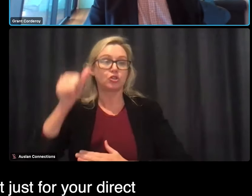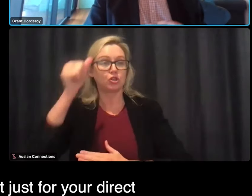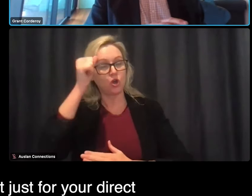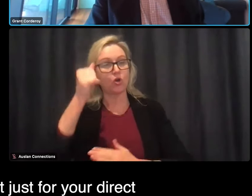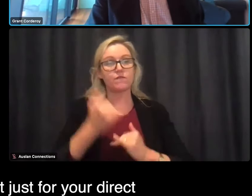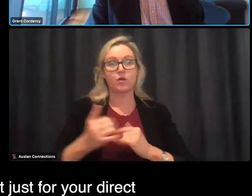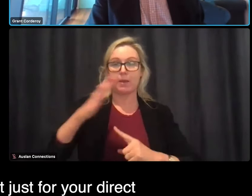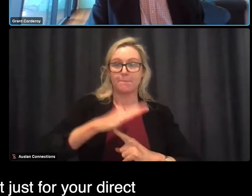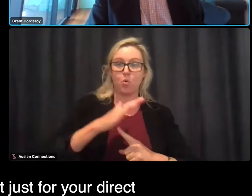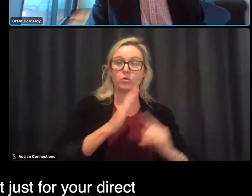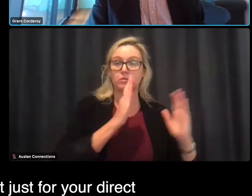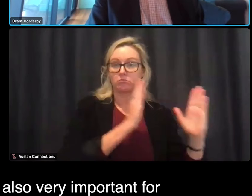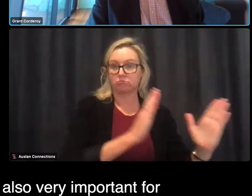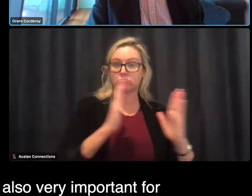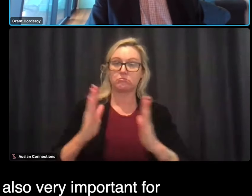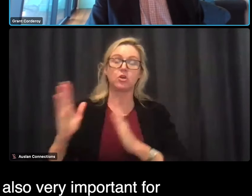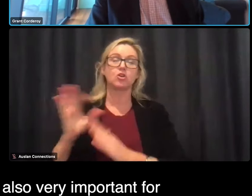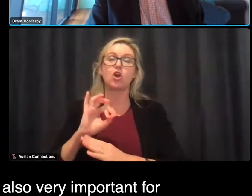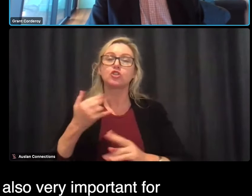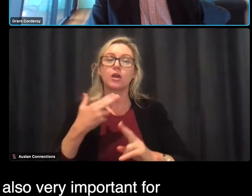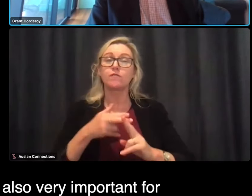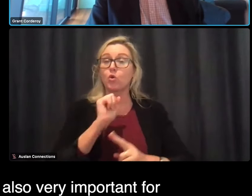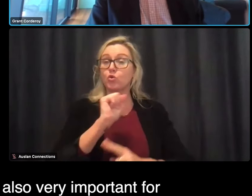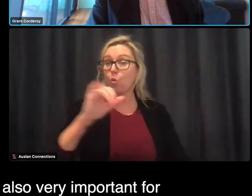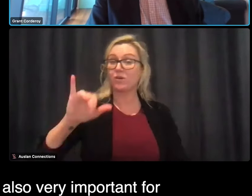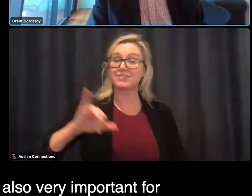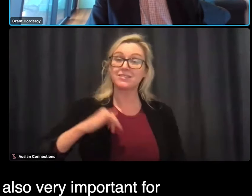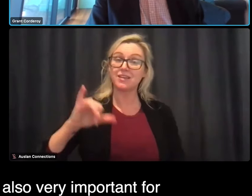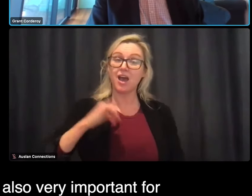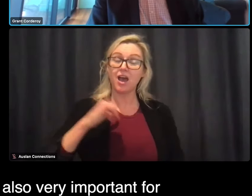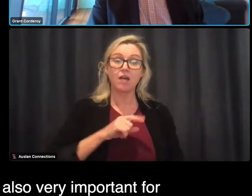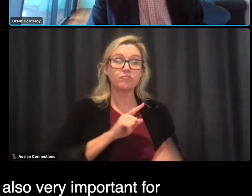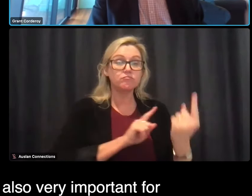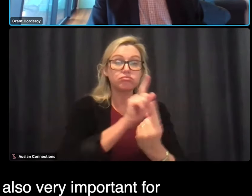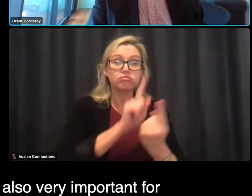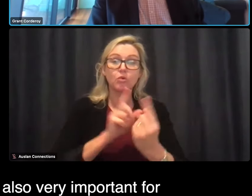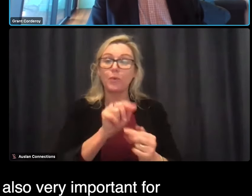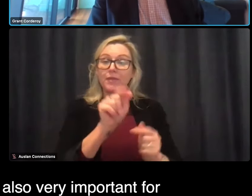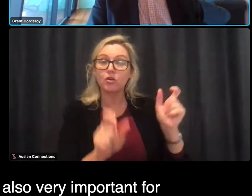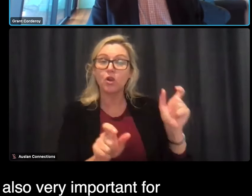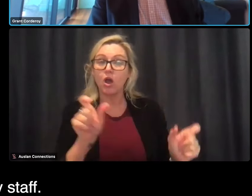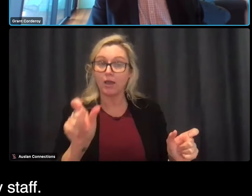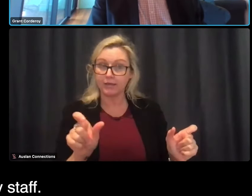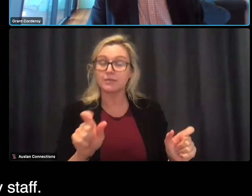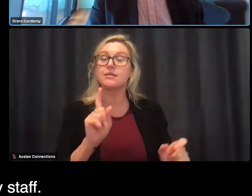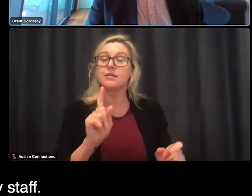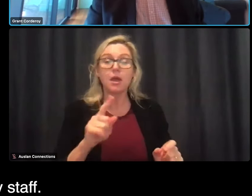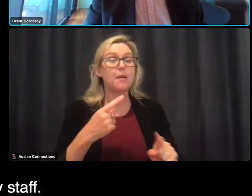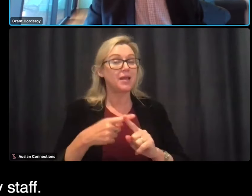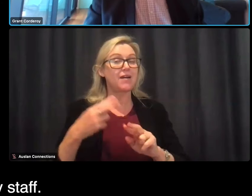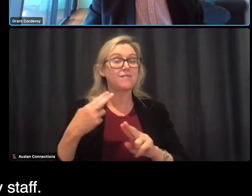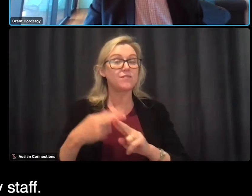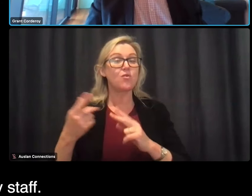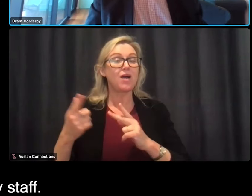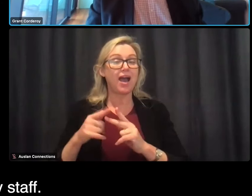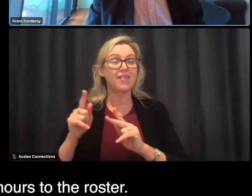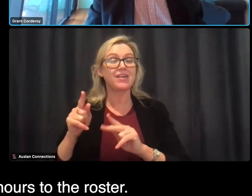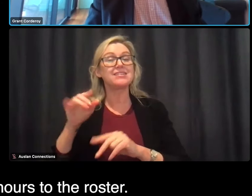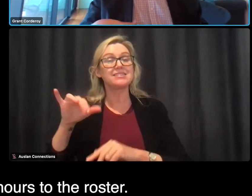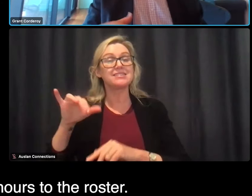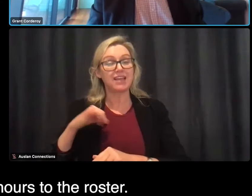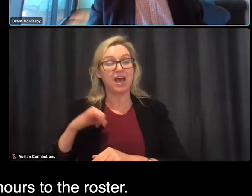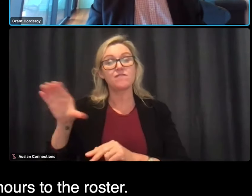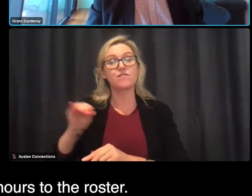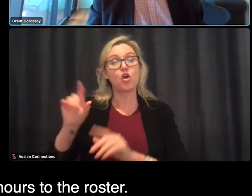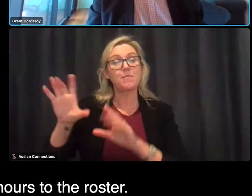that it's not just for your direct employees who are RNs, but also very important for your agency staff. And